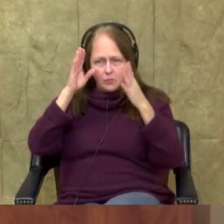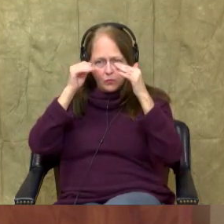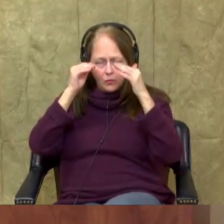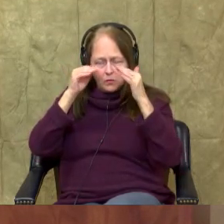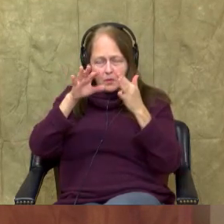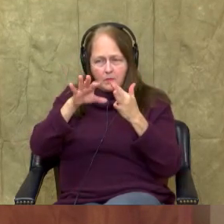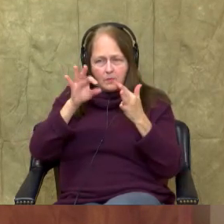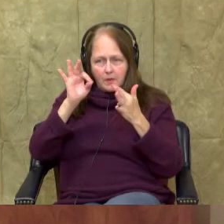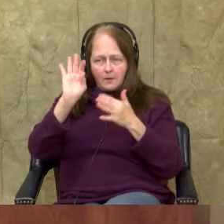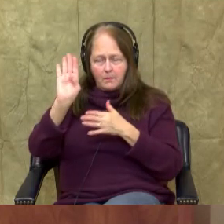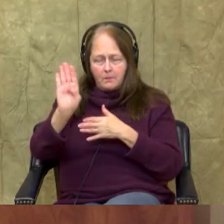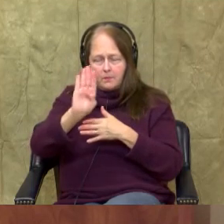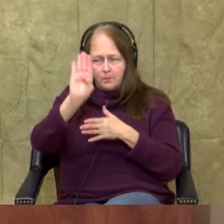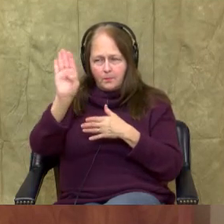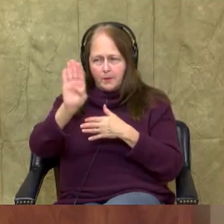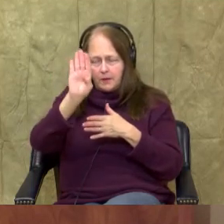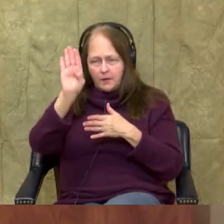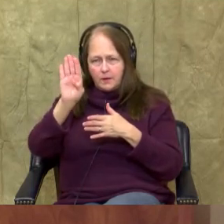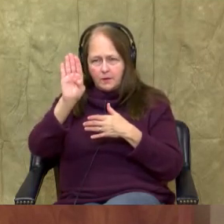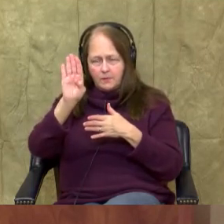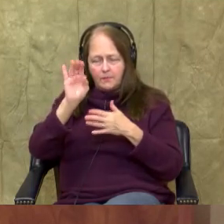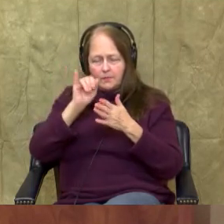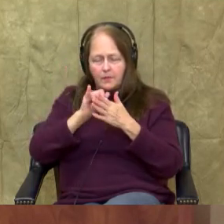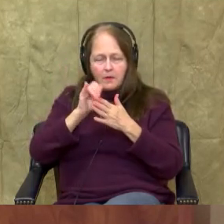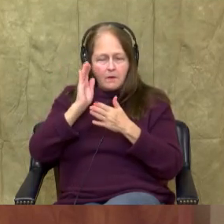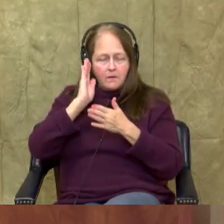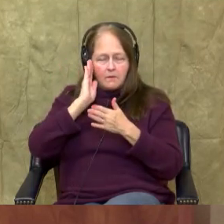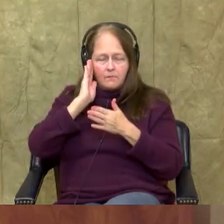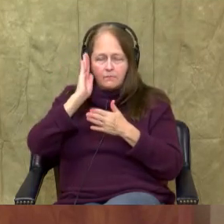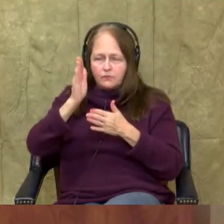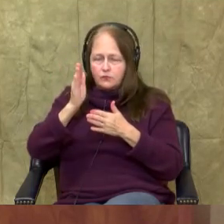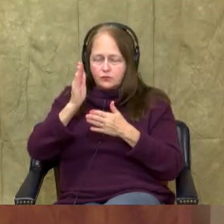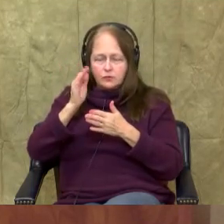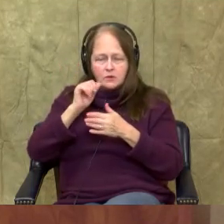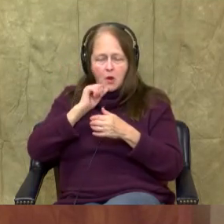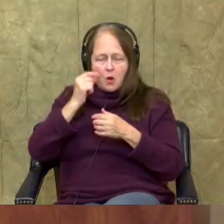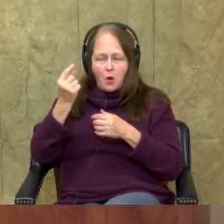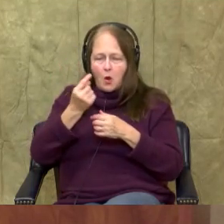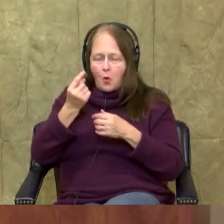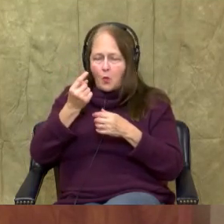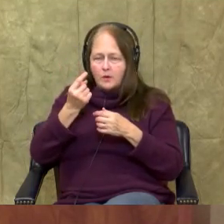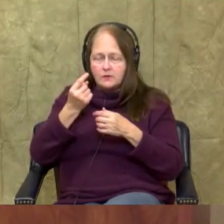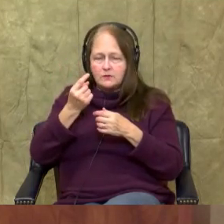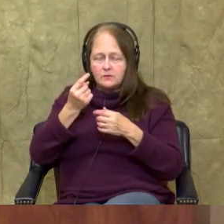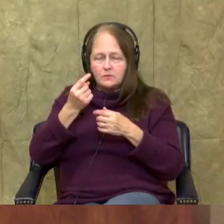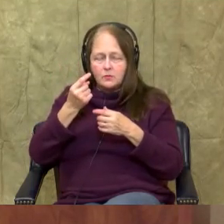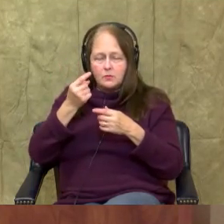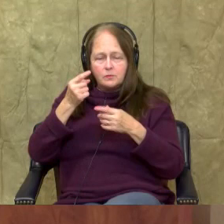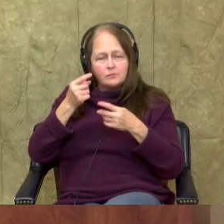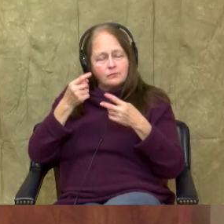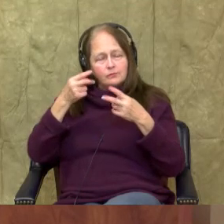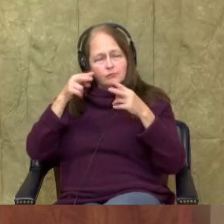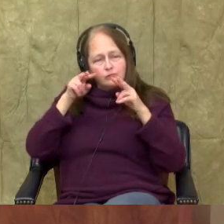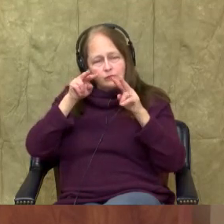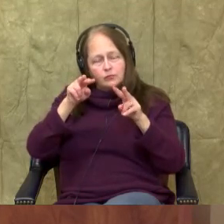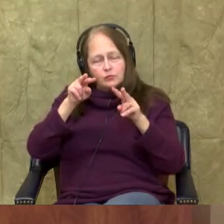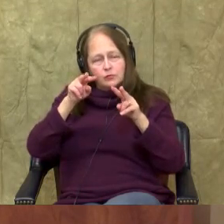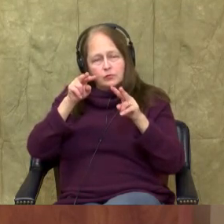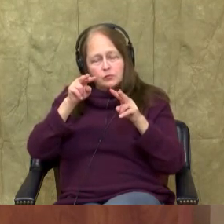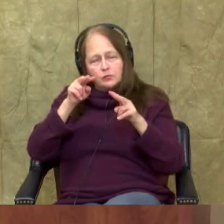Hopefully you picked B. It stresses that the future is not always predictable, which is true, but we should always want to follow